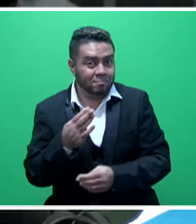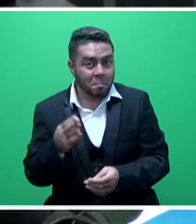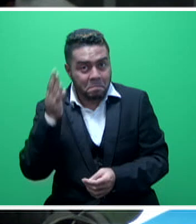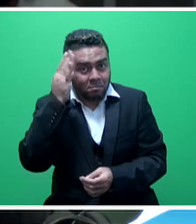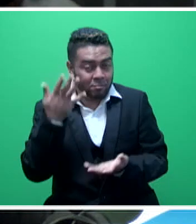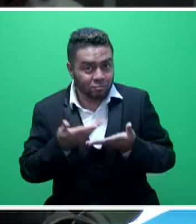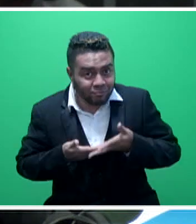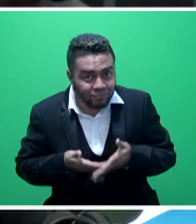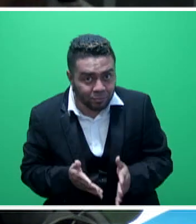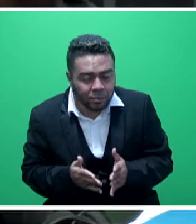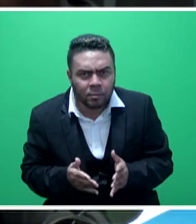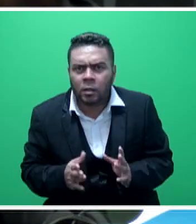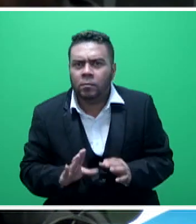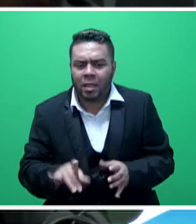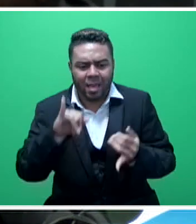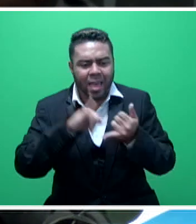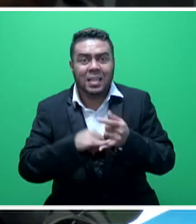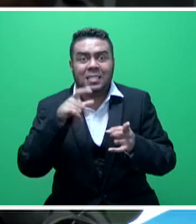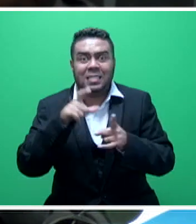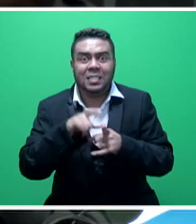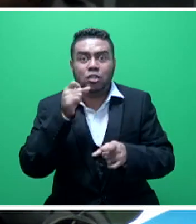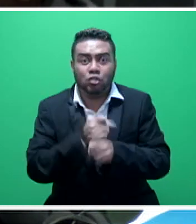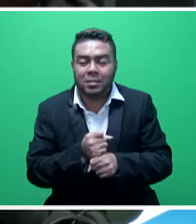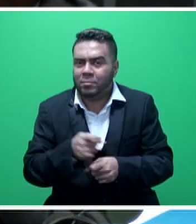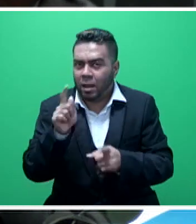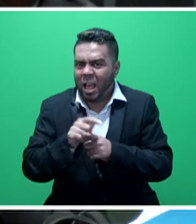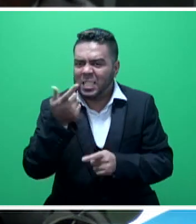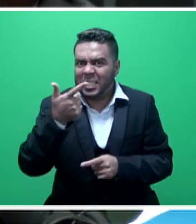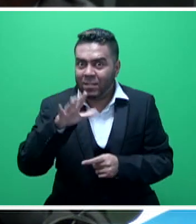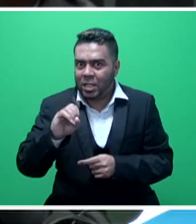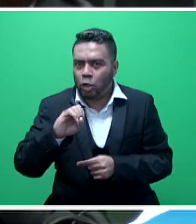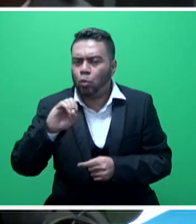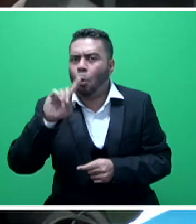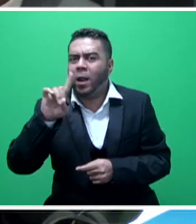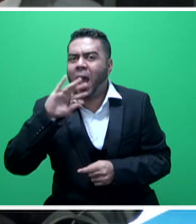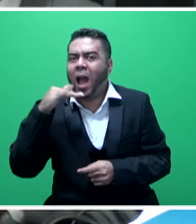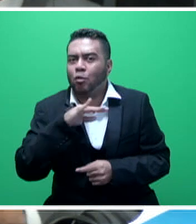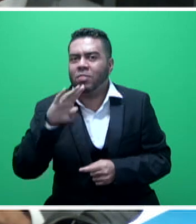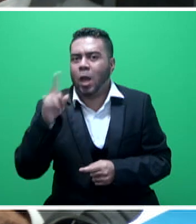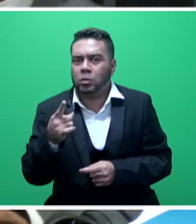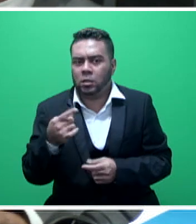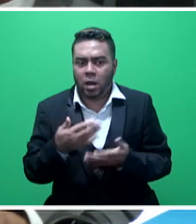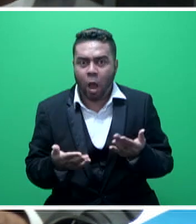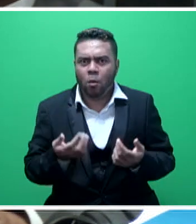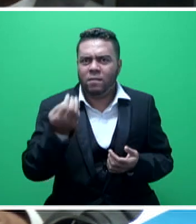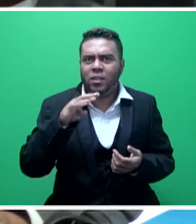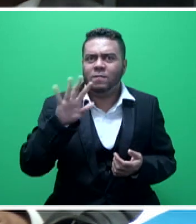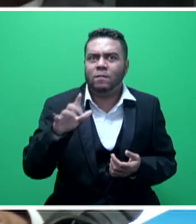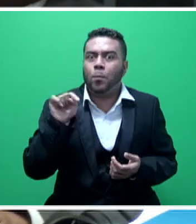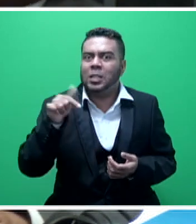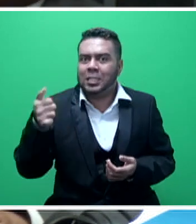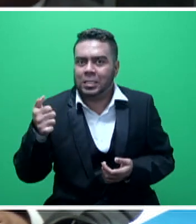the SDG target is 70 per 100,000. We are now at 35.6. Neonatal mortality